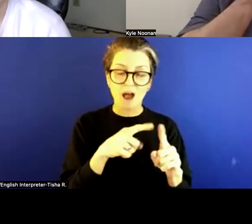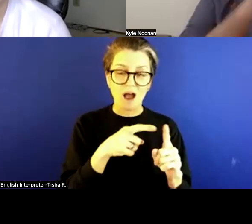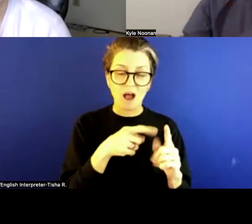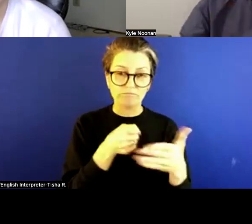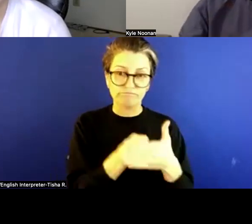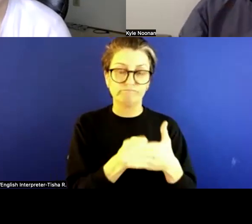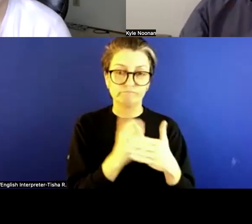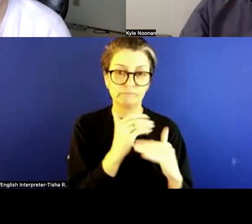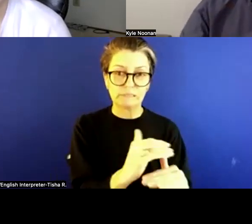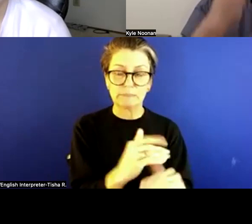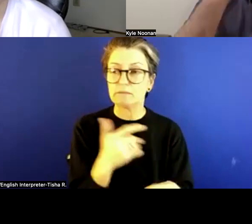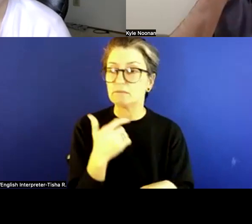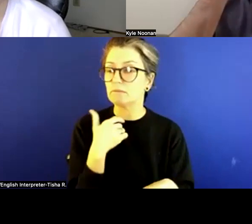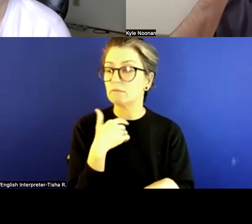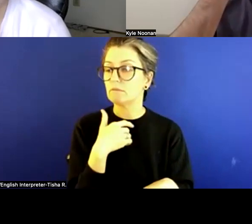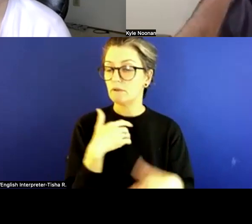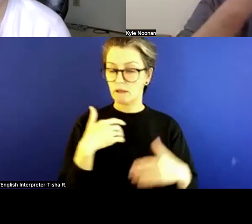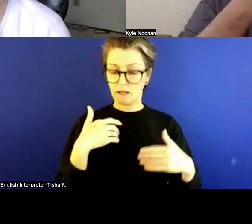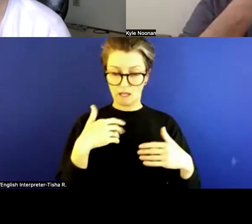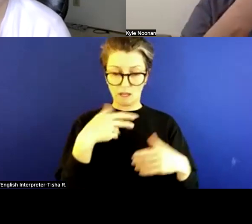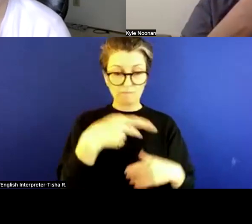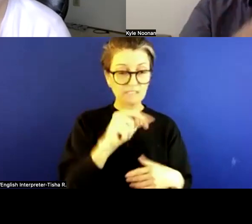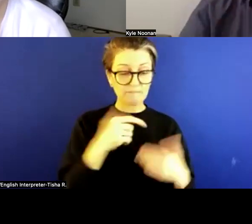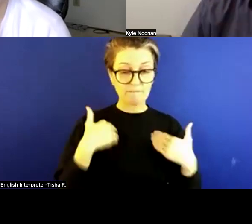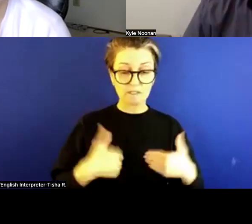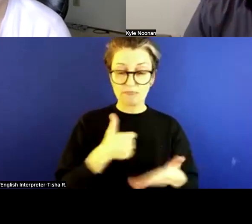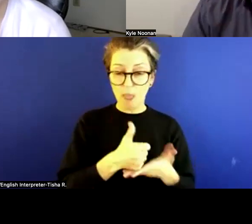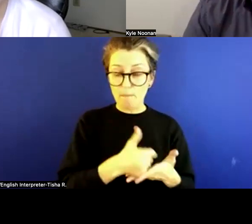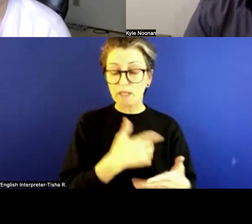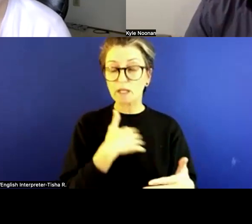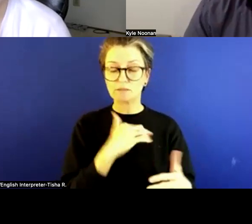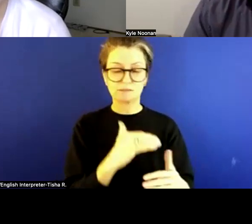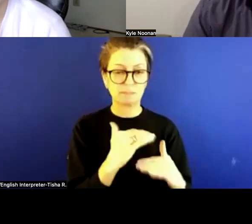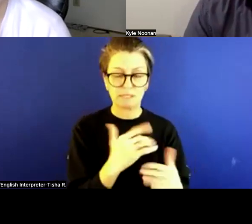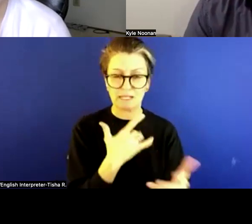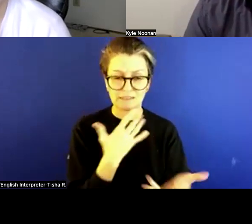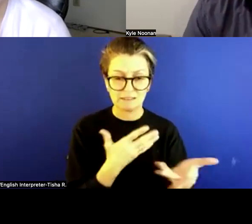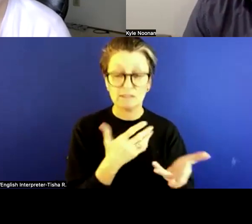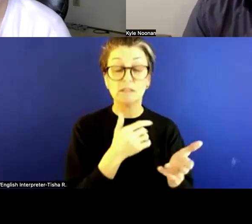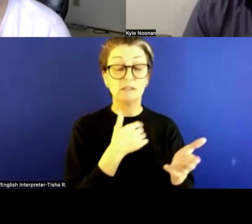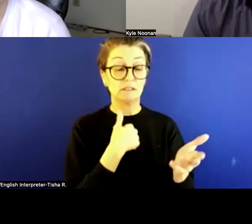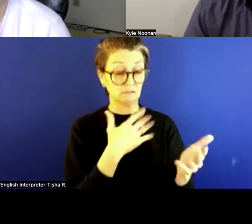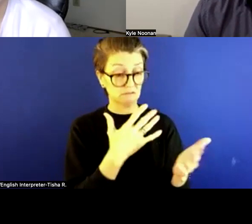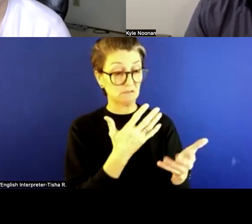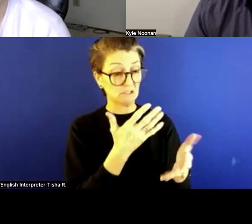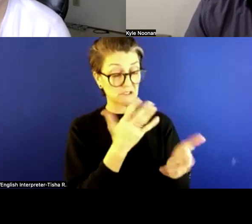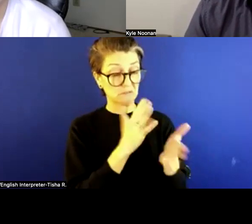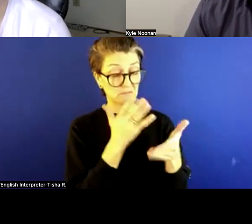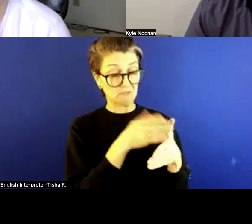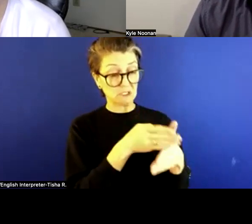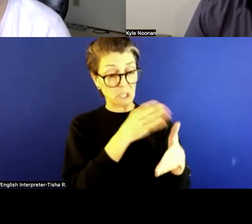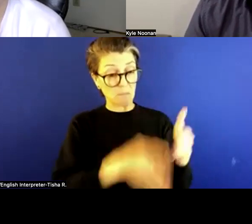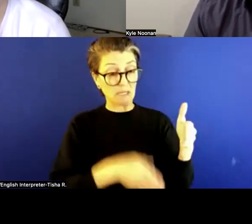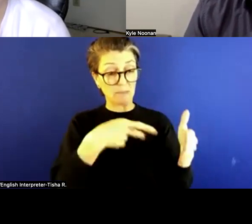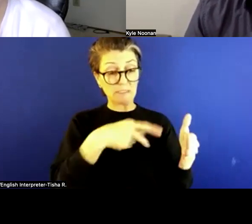you leave physical therapy? I had this hard stop in my life where I graduated physical therapy. It was like, yay, like you don't